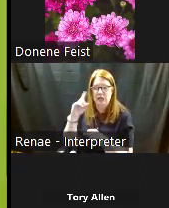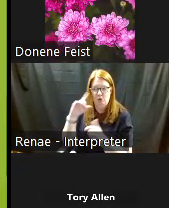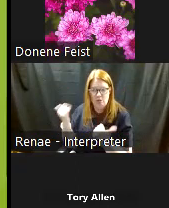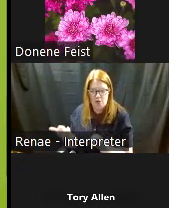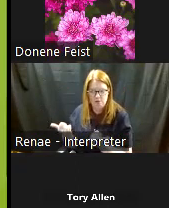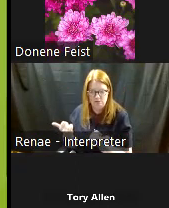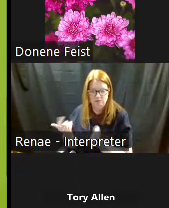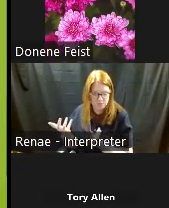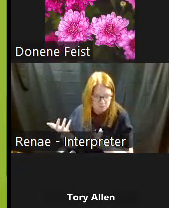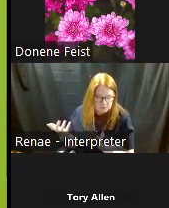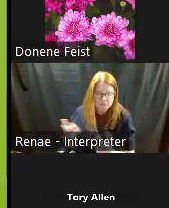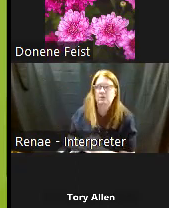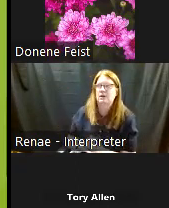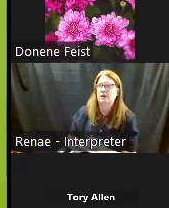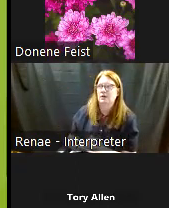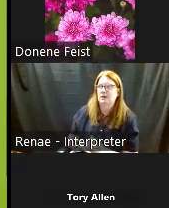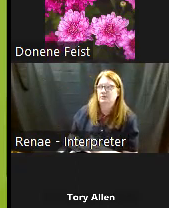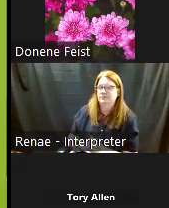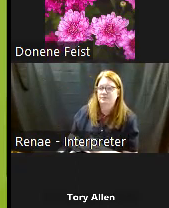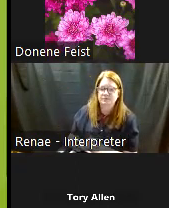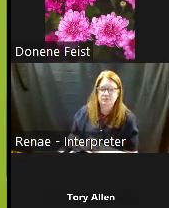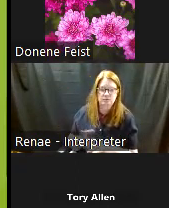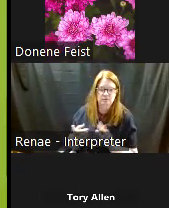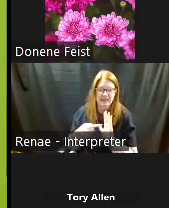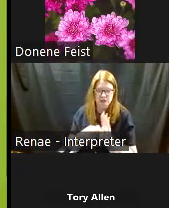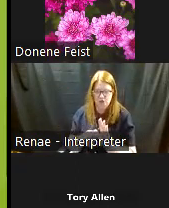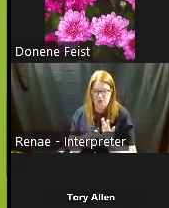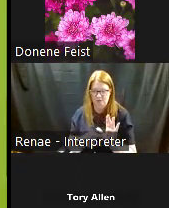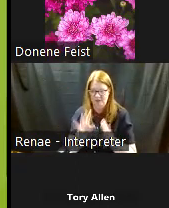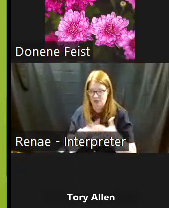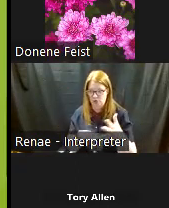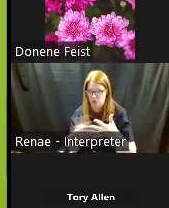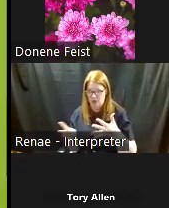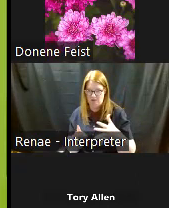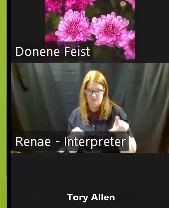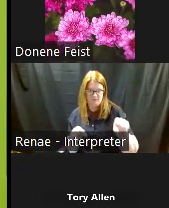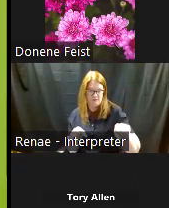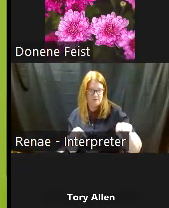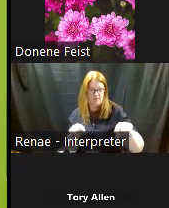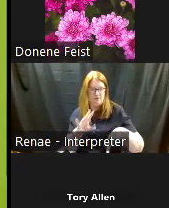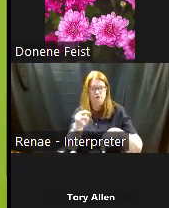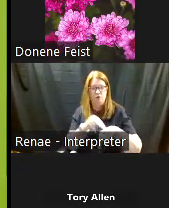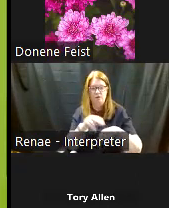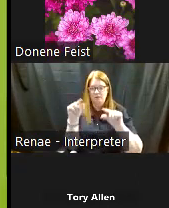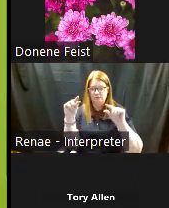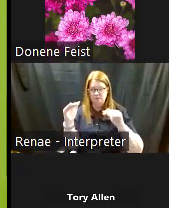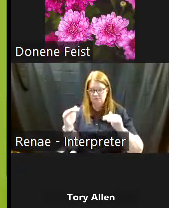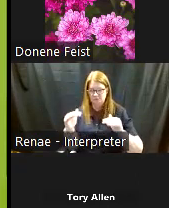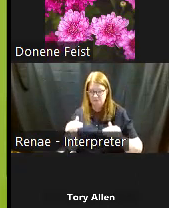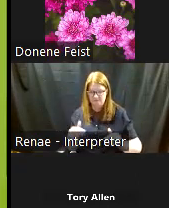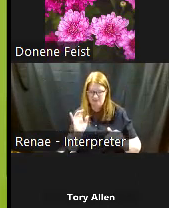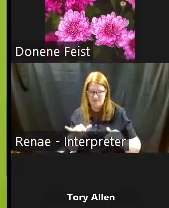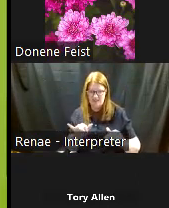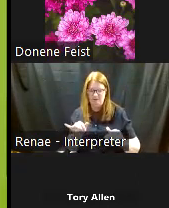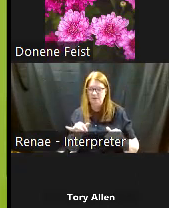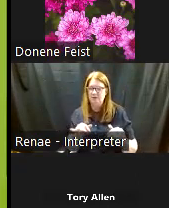loss. And, we try to use a visual graph. So the graph in the bottom corner where it says normal, slight, mild, moderate,